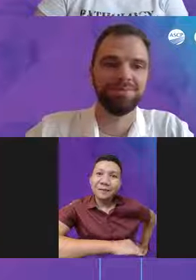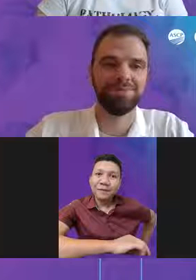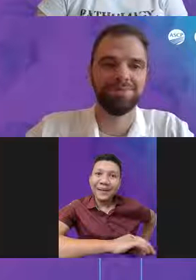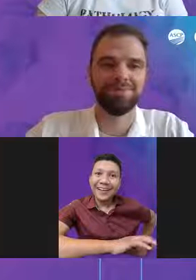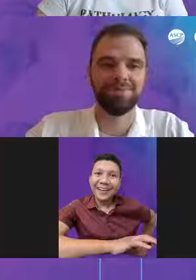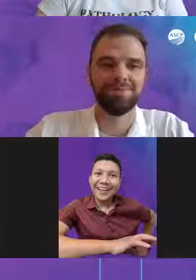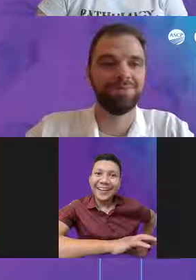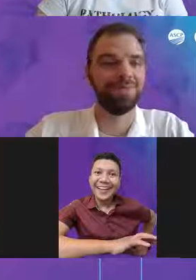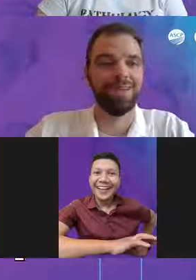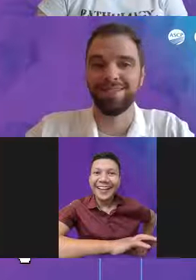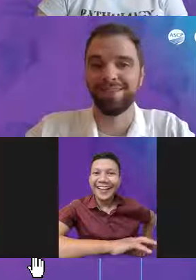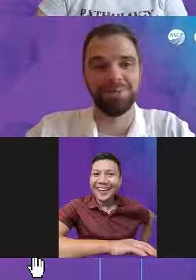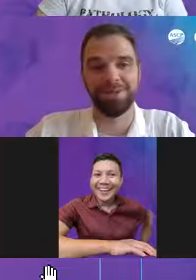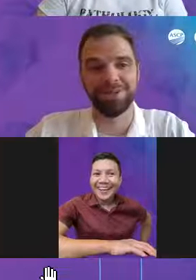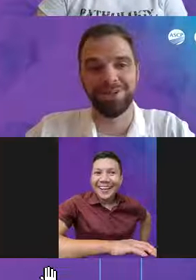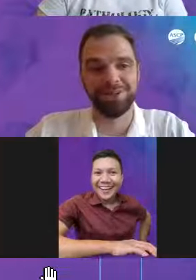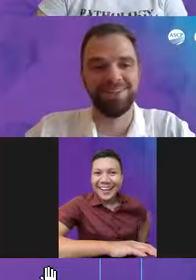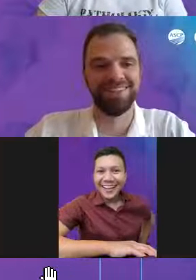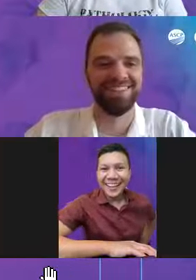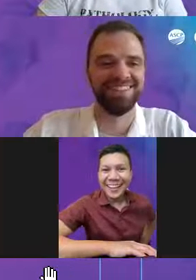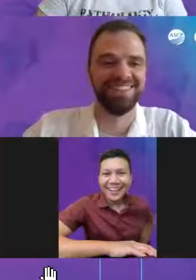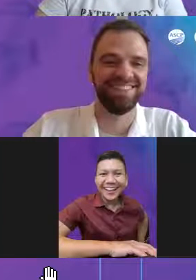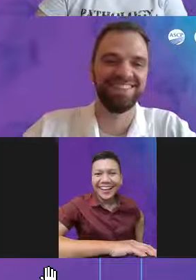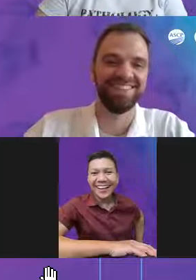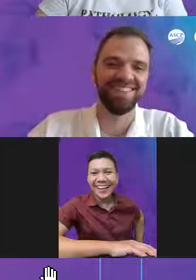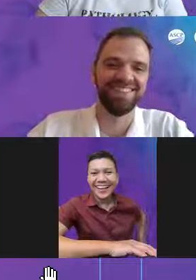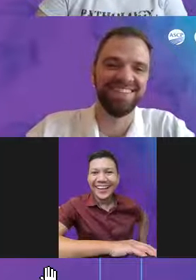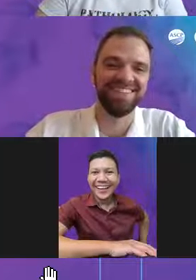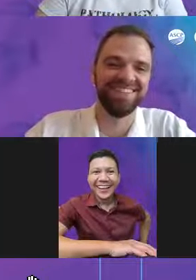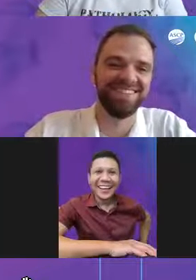Carlo did an amazing job of covering everything.